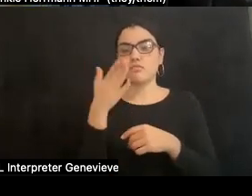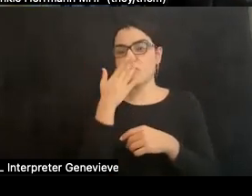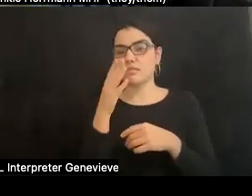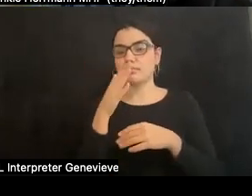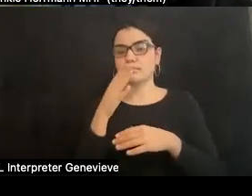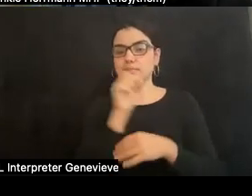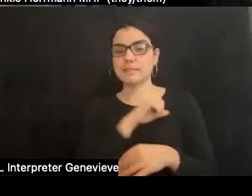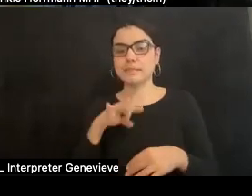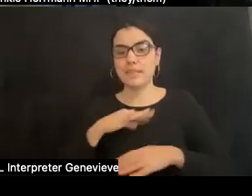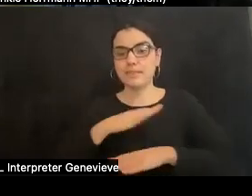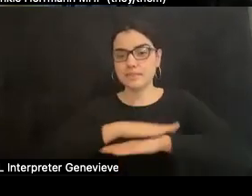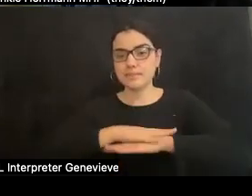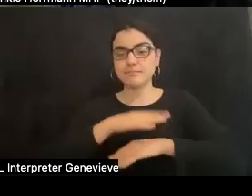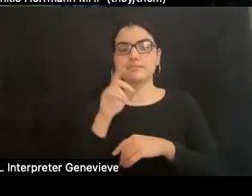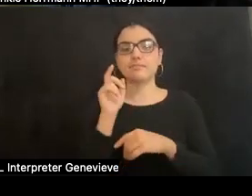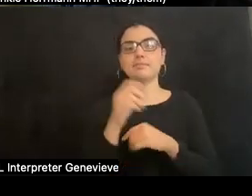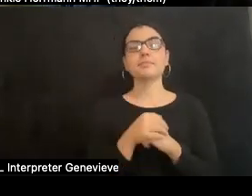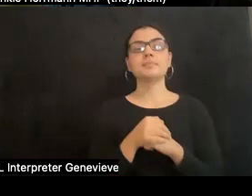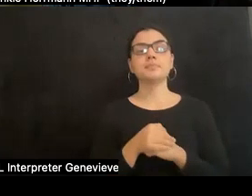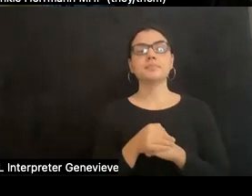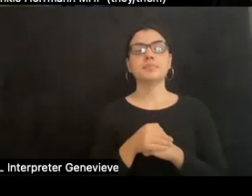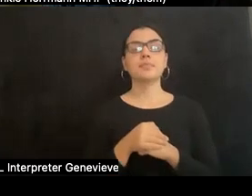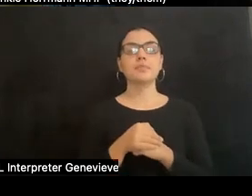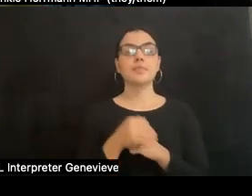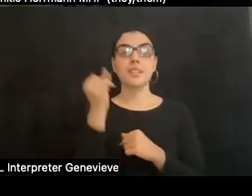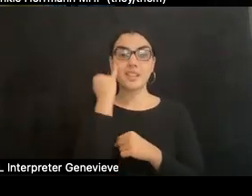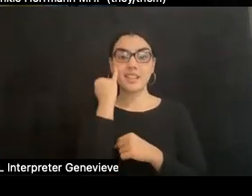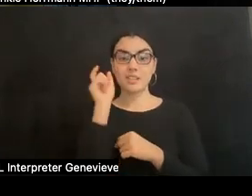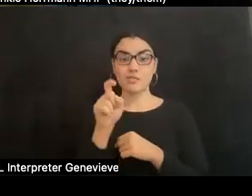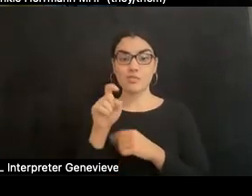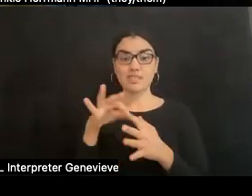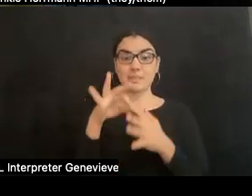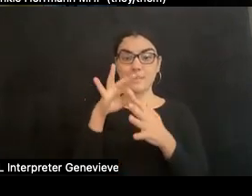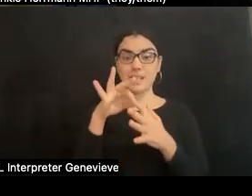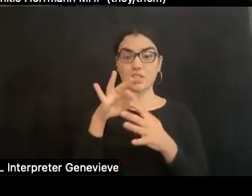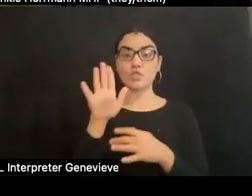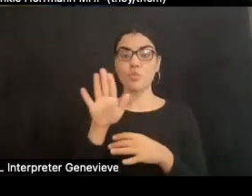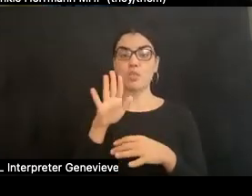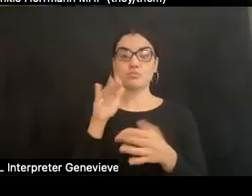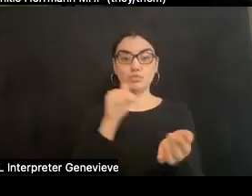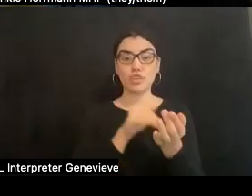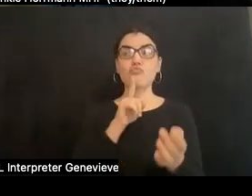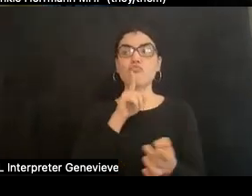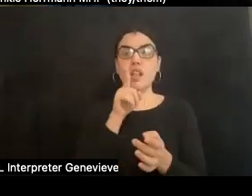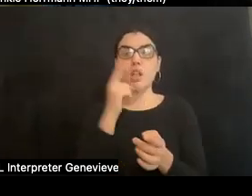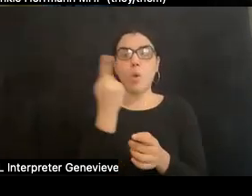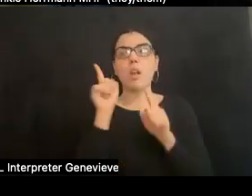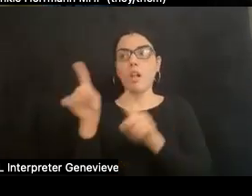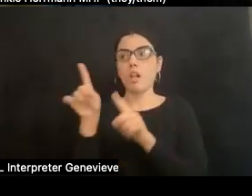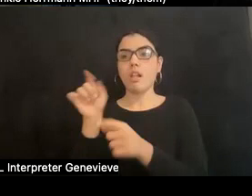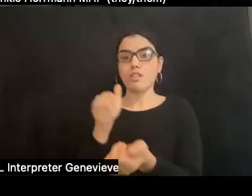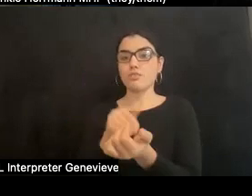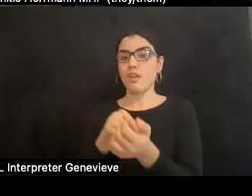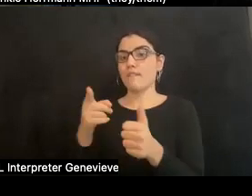And then if you need to see a specialist, your primary care provider, so that would be like your family doctor, the main doctor you see, the first person you